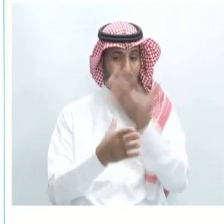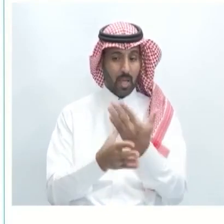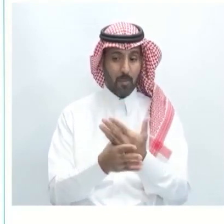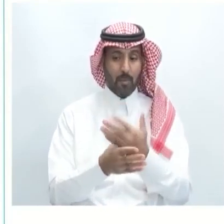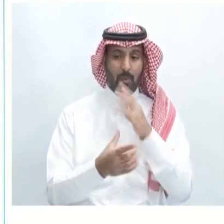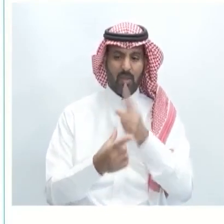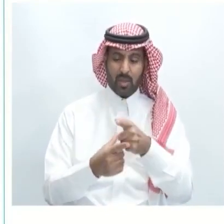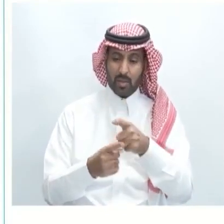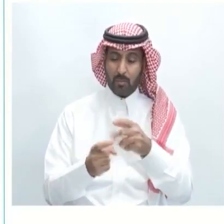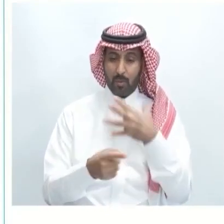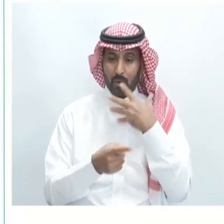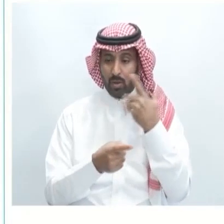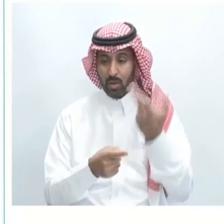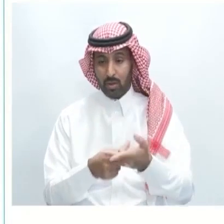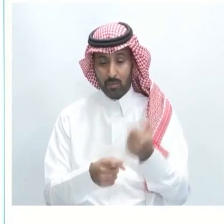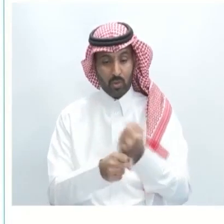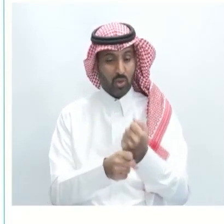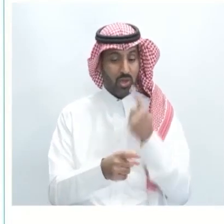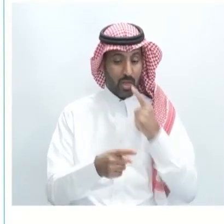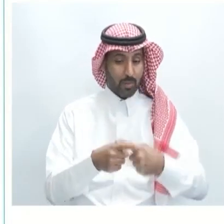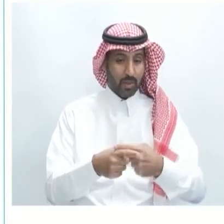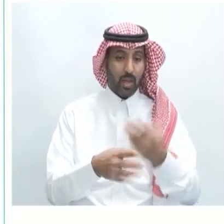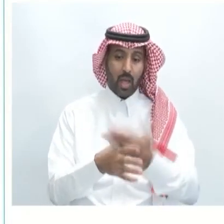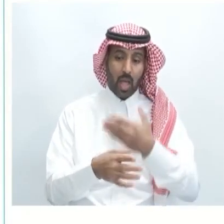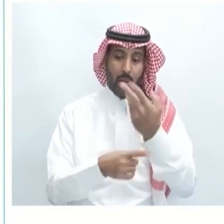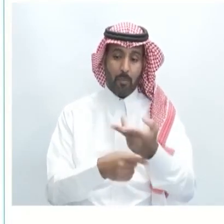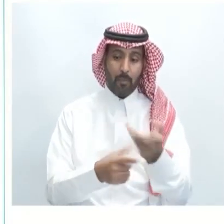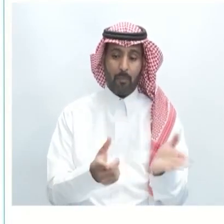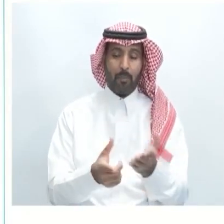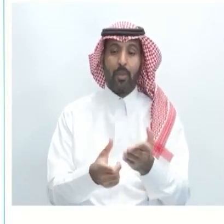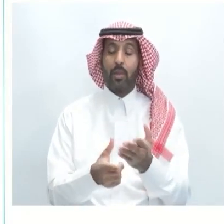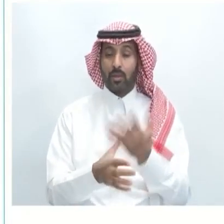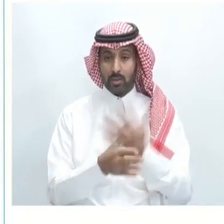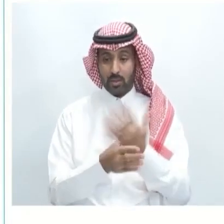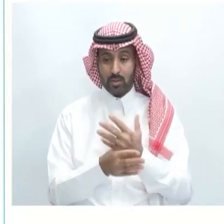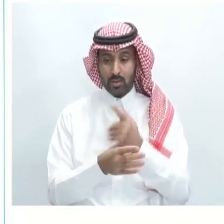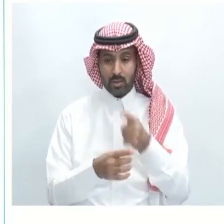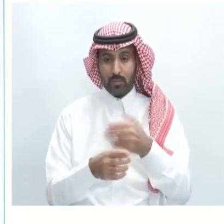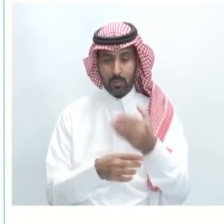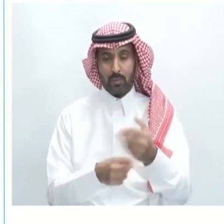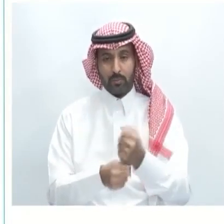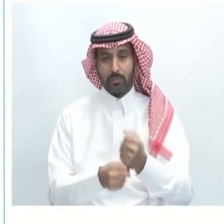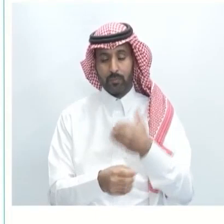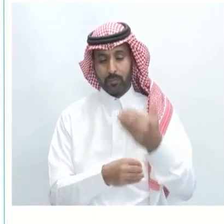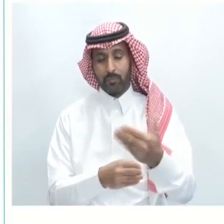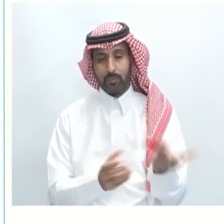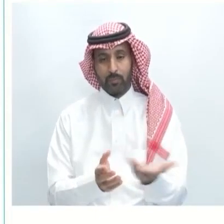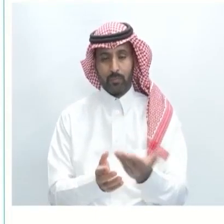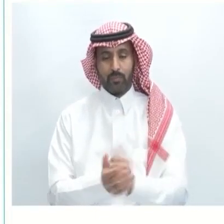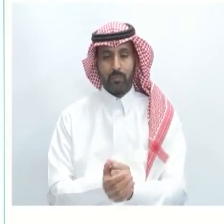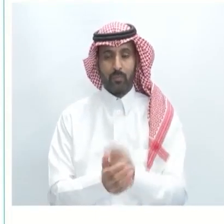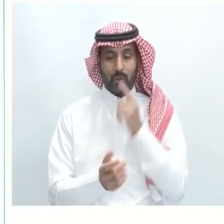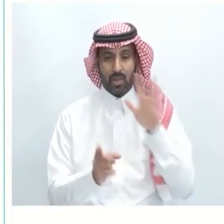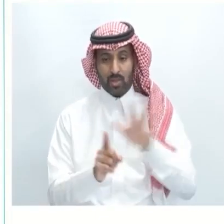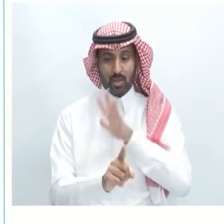that makes something else happen. From the word itself, cause is something that makes something else happen, and